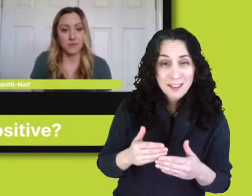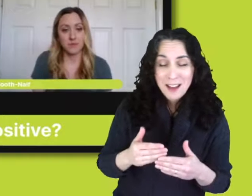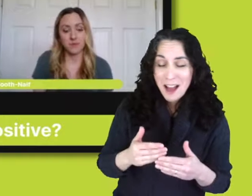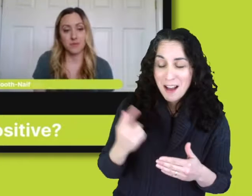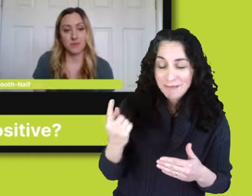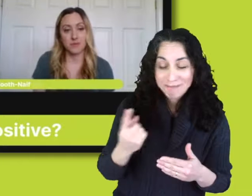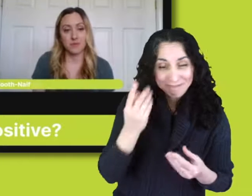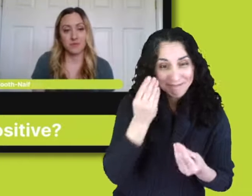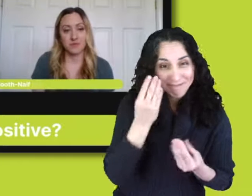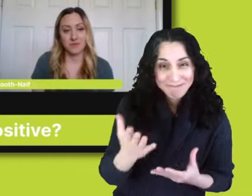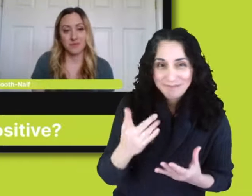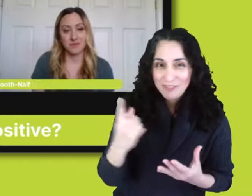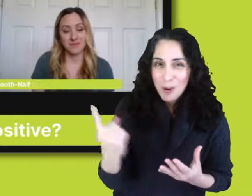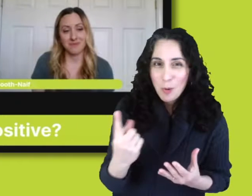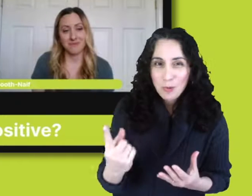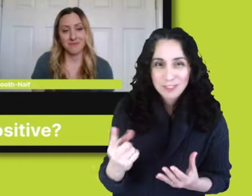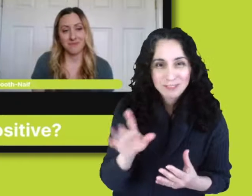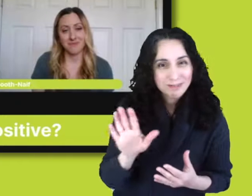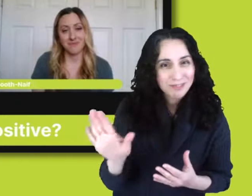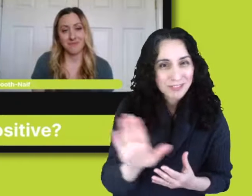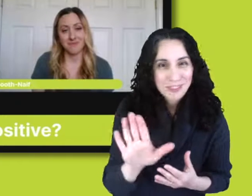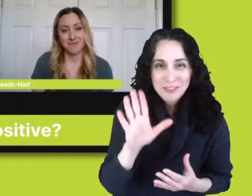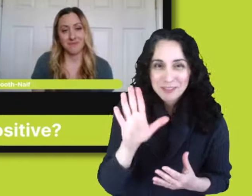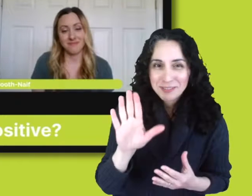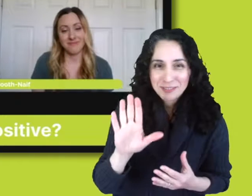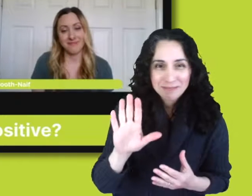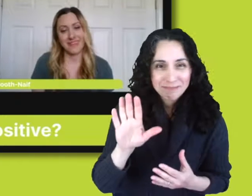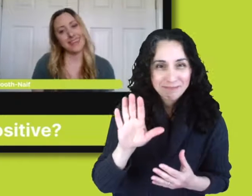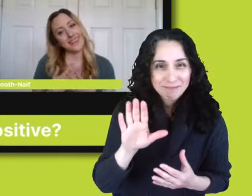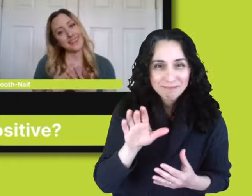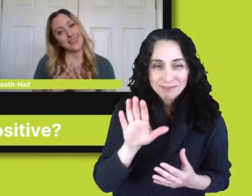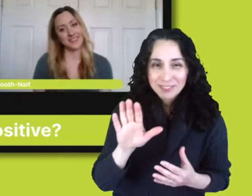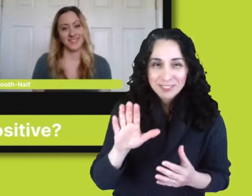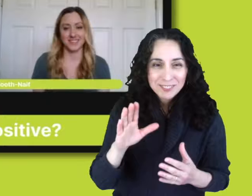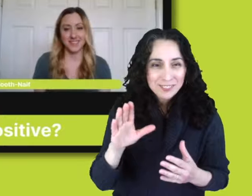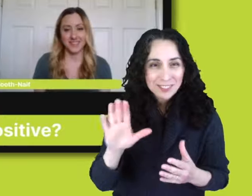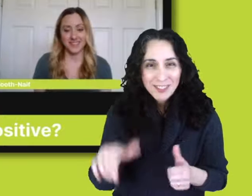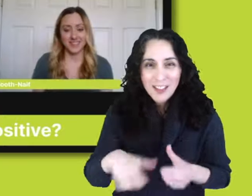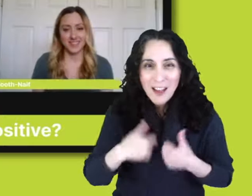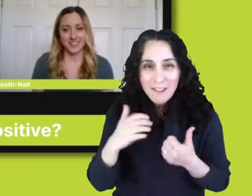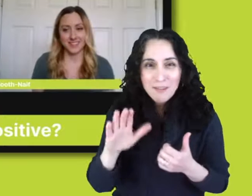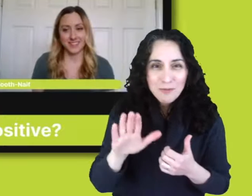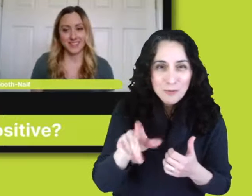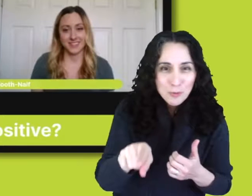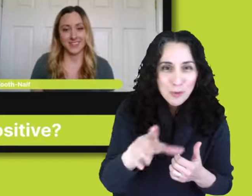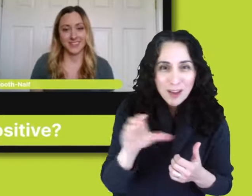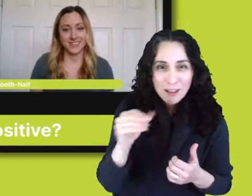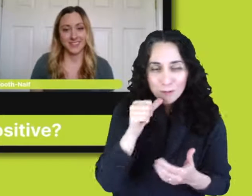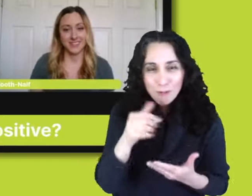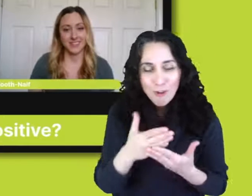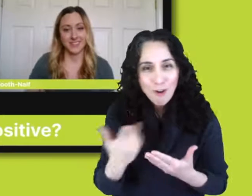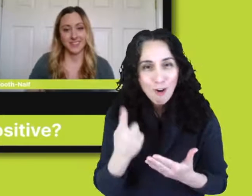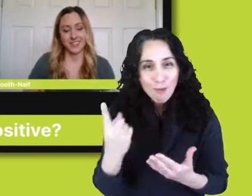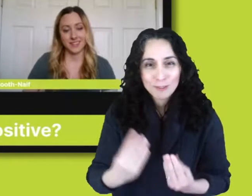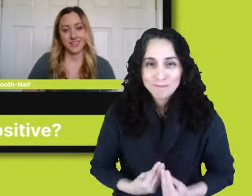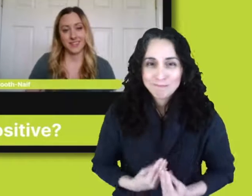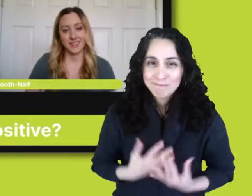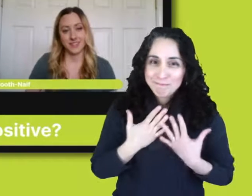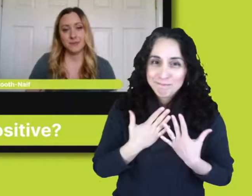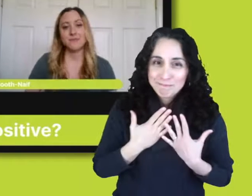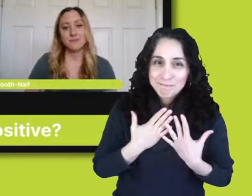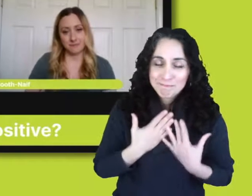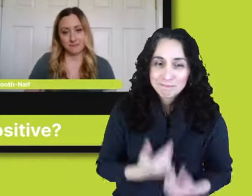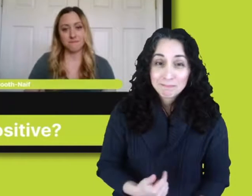always super inspired by you and Briella, because for the people out there who may not know, I actually have